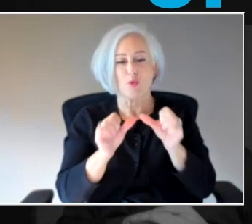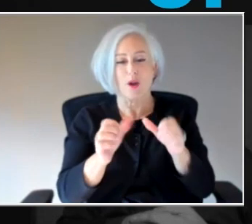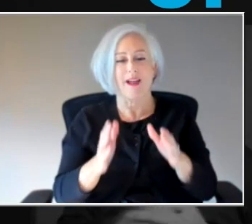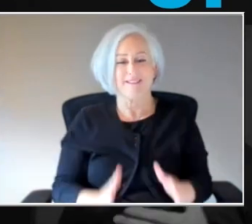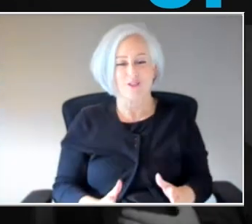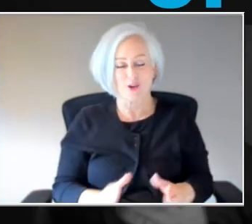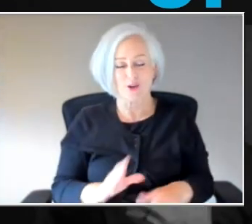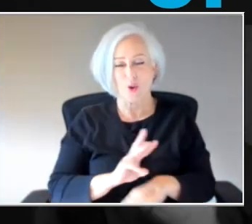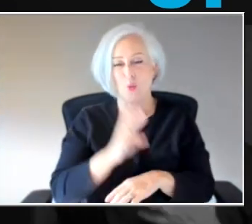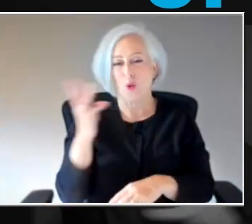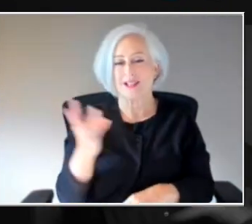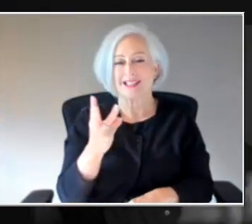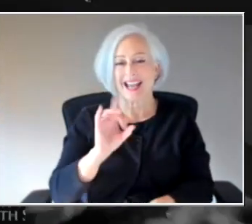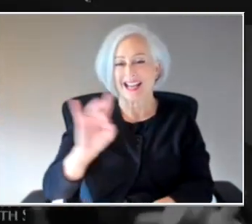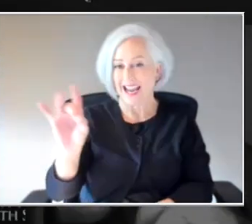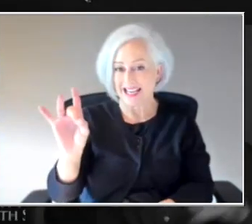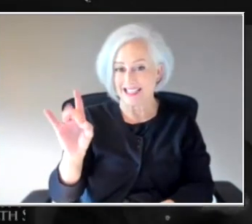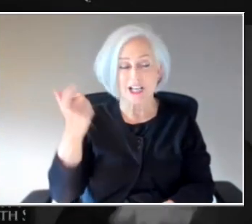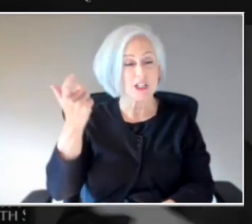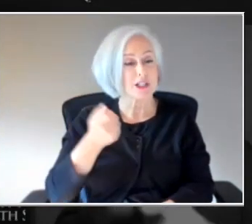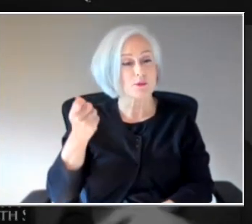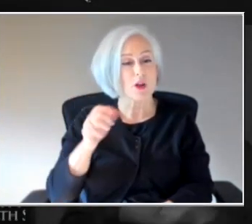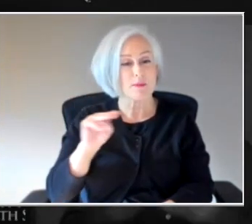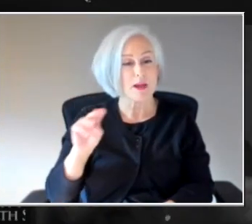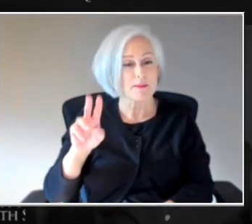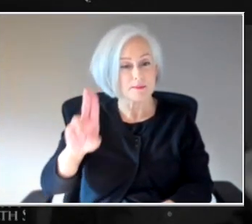Subscribe to our morning medical update and Open